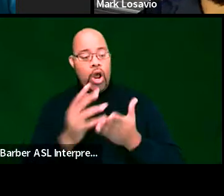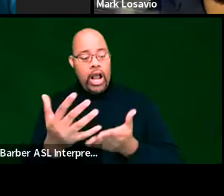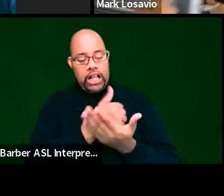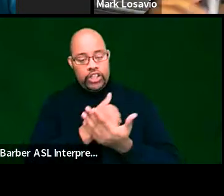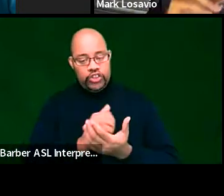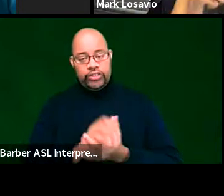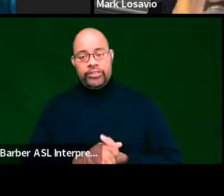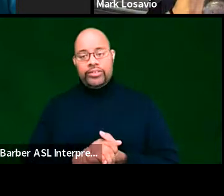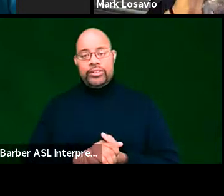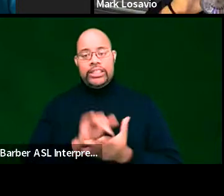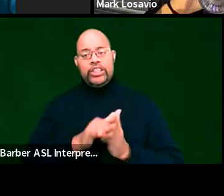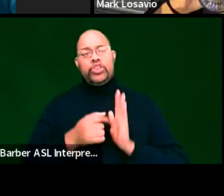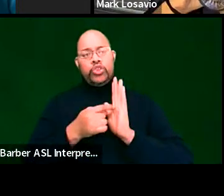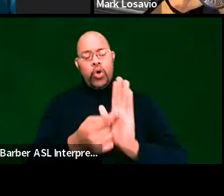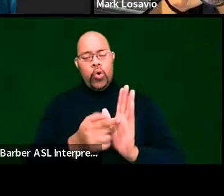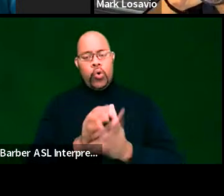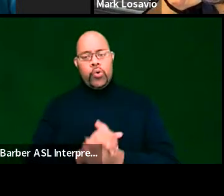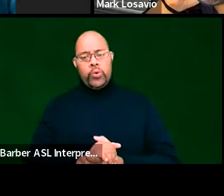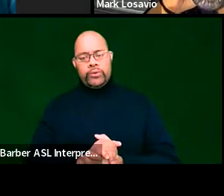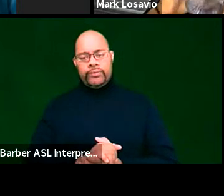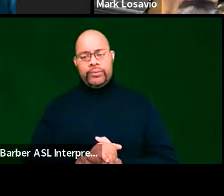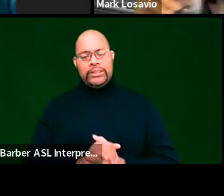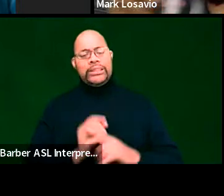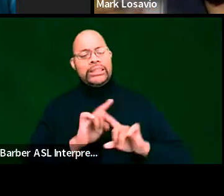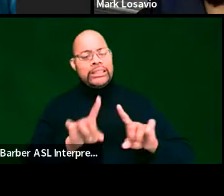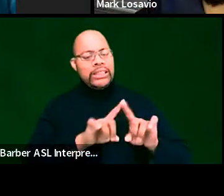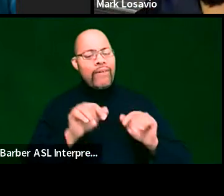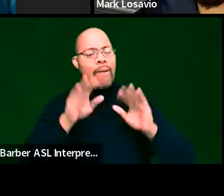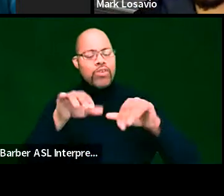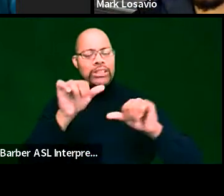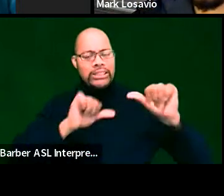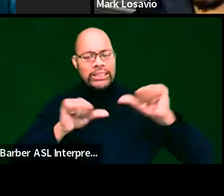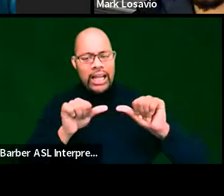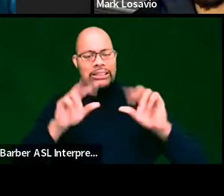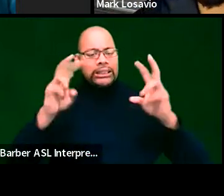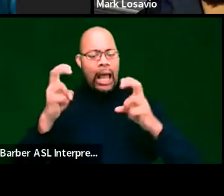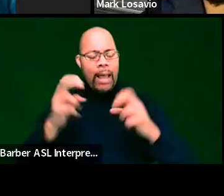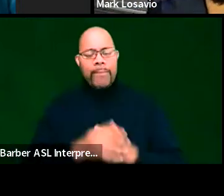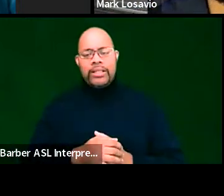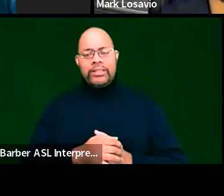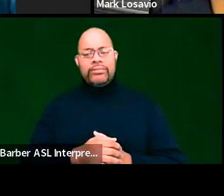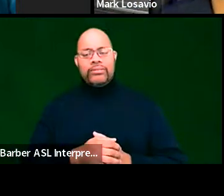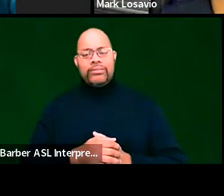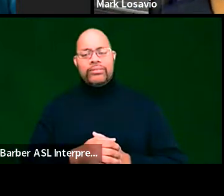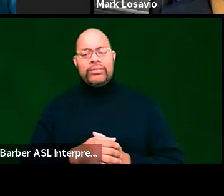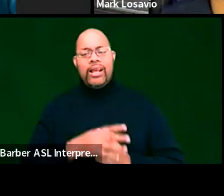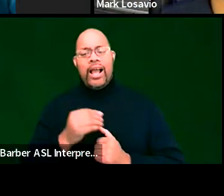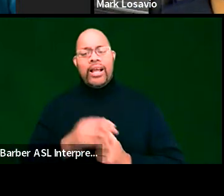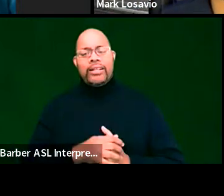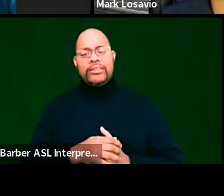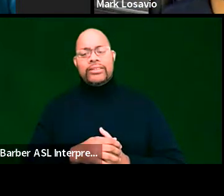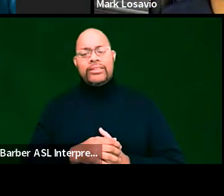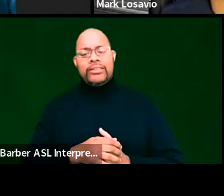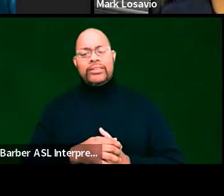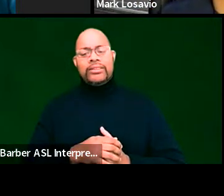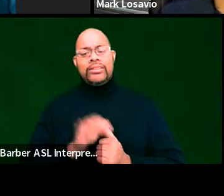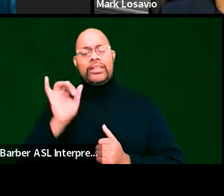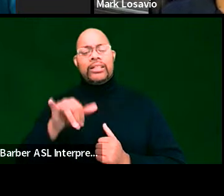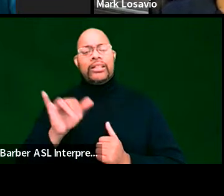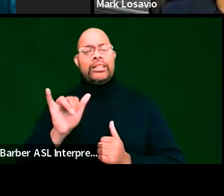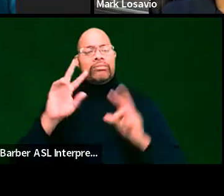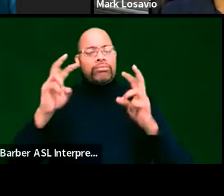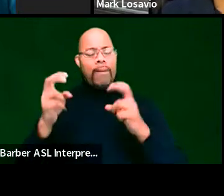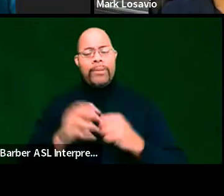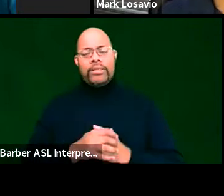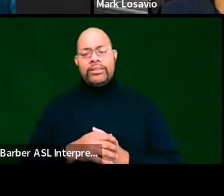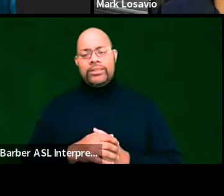collections that show different marine science topics or phenomena. And those like